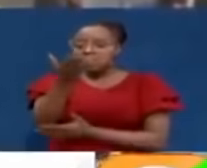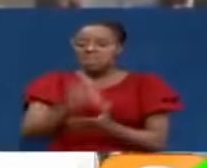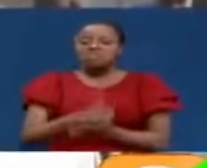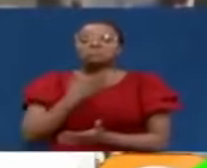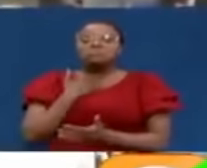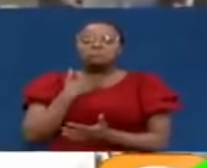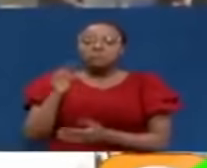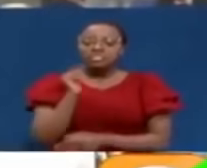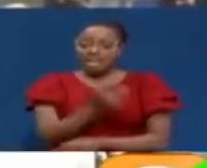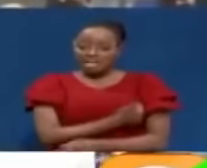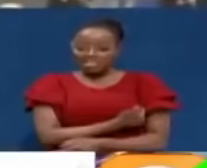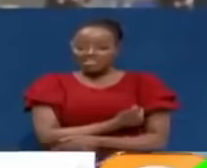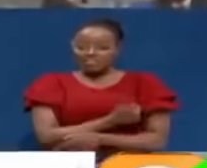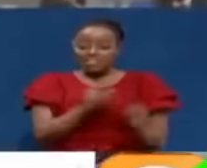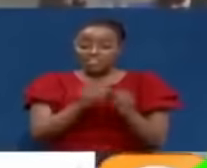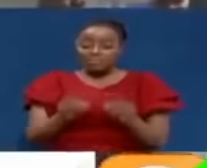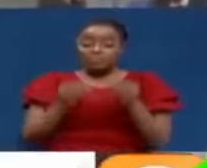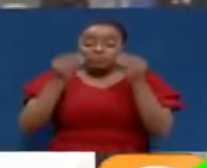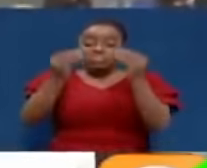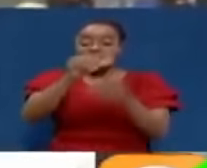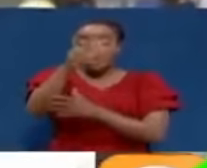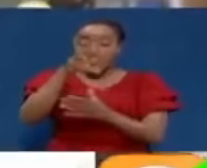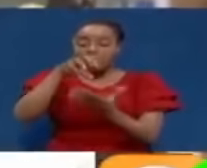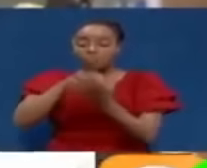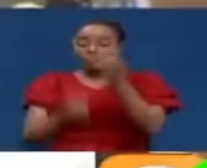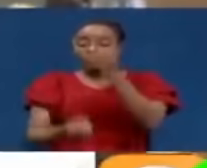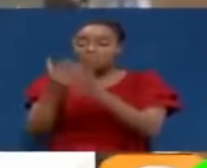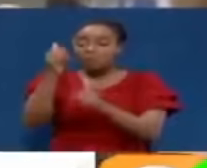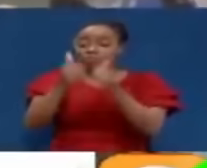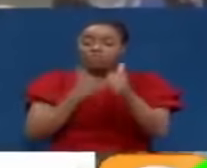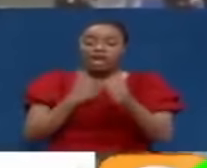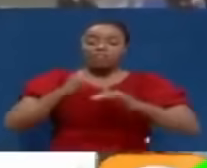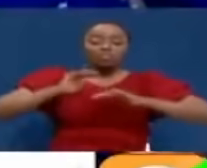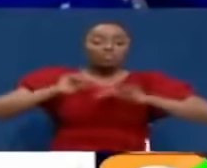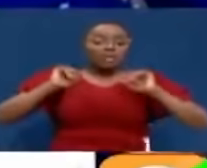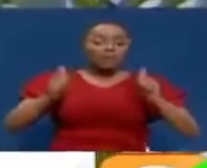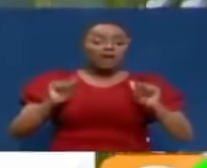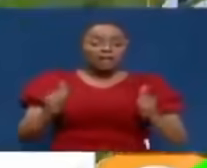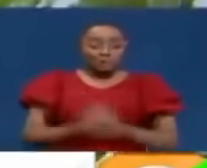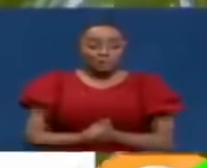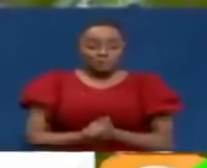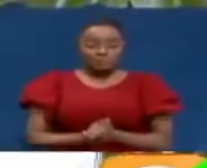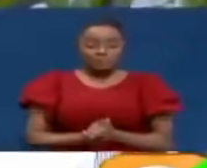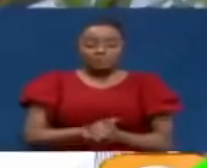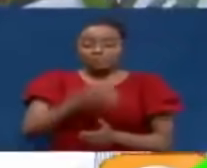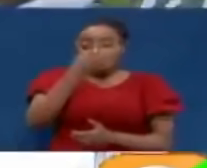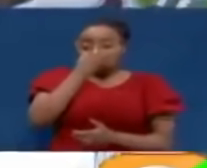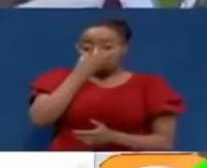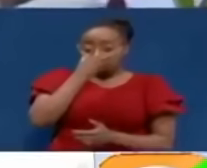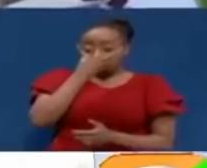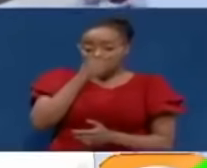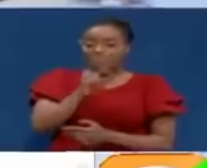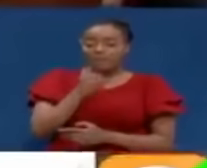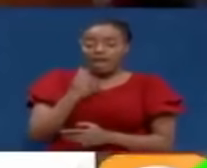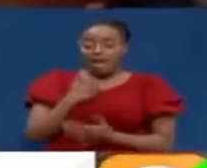ati munataka sisi ati tuwapatie viti zingine, hizo muko nazo hazijawatosha. Ruto has